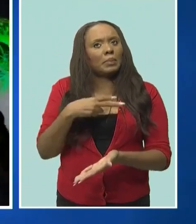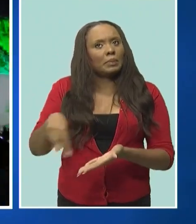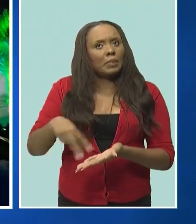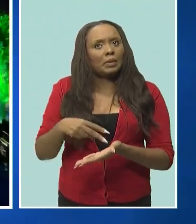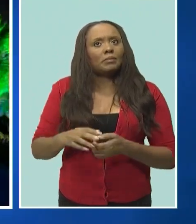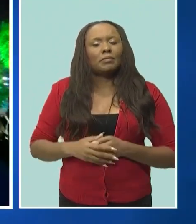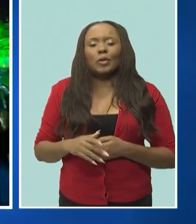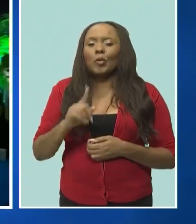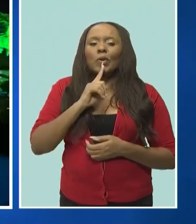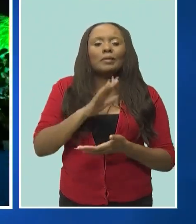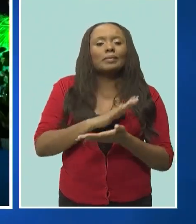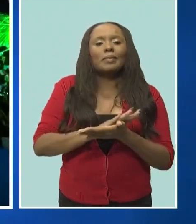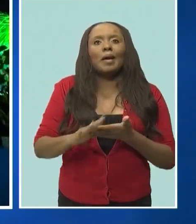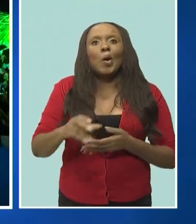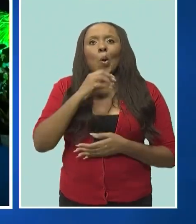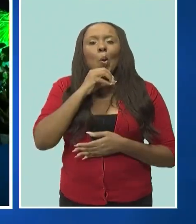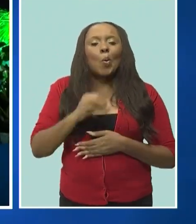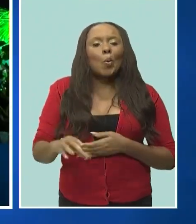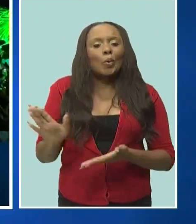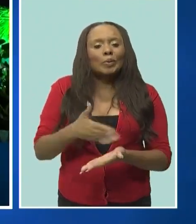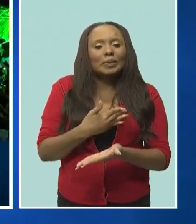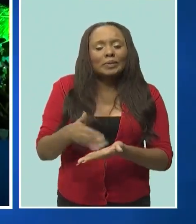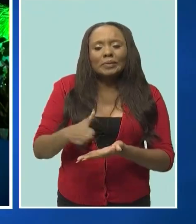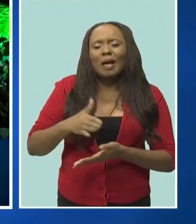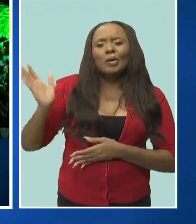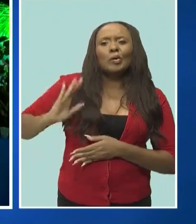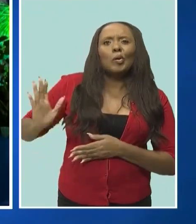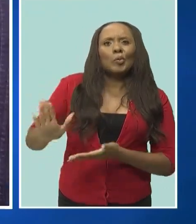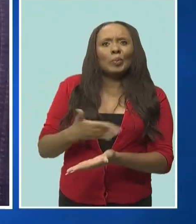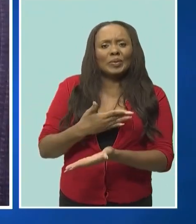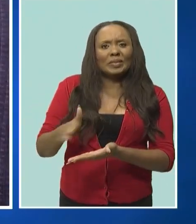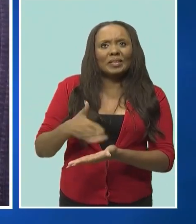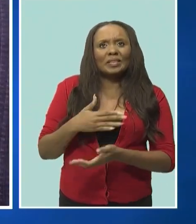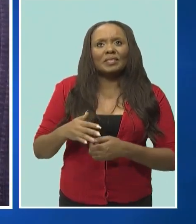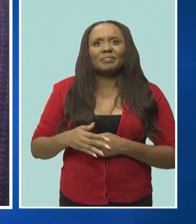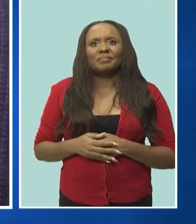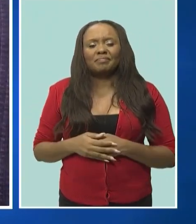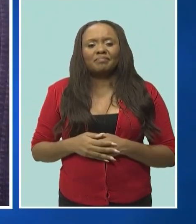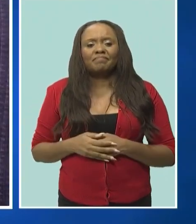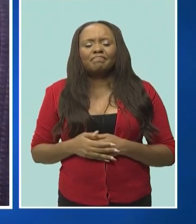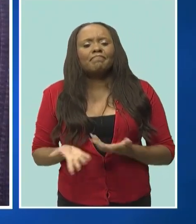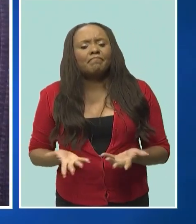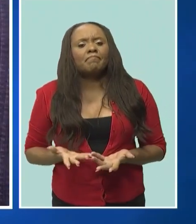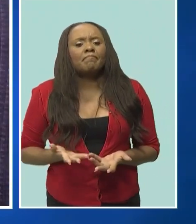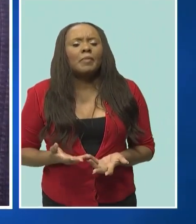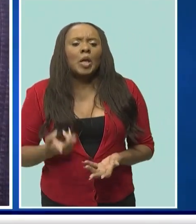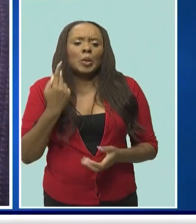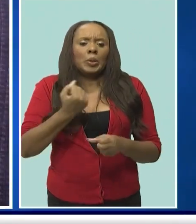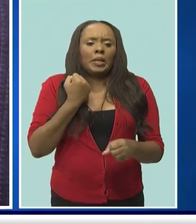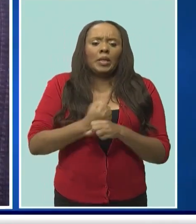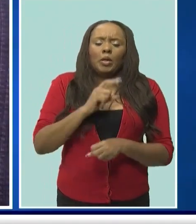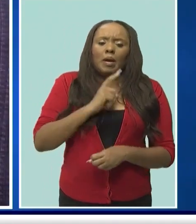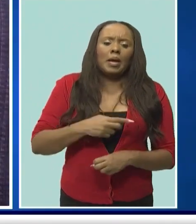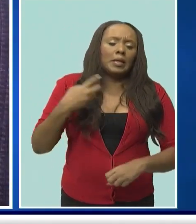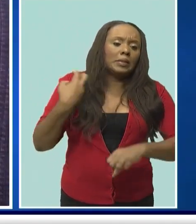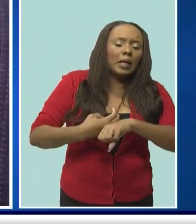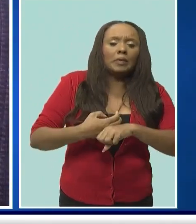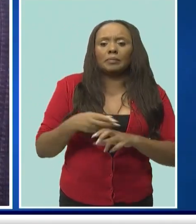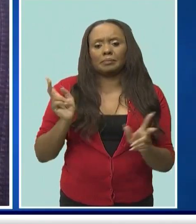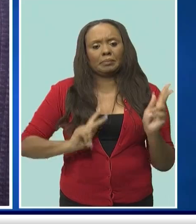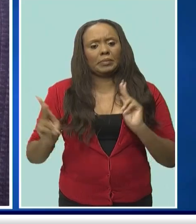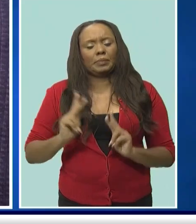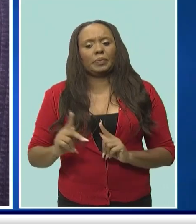nice oldie goldies and good back-in-time music. The last 2 years, I would say, was very hard because people can really